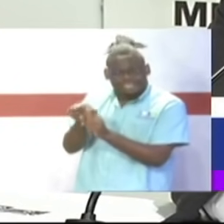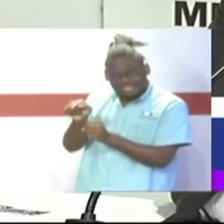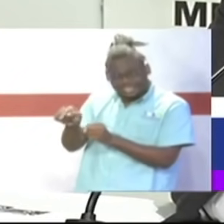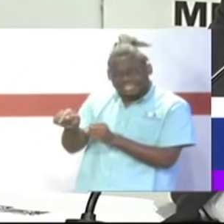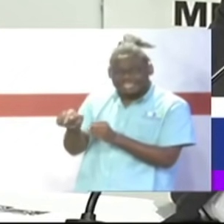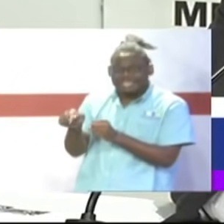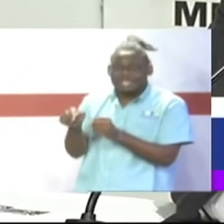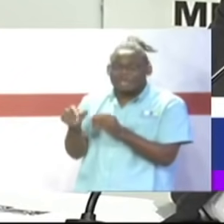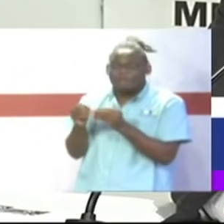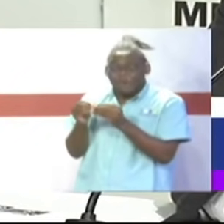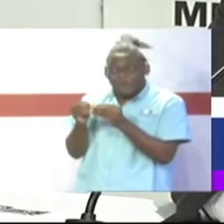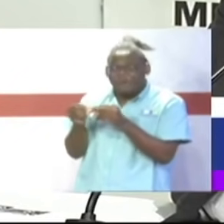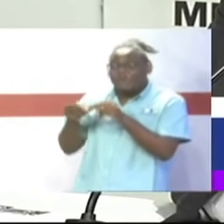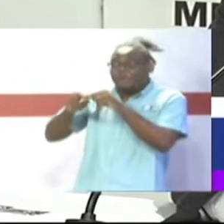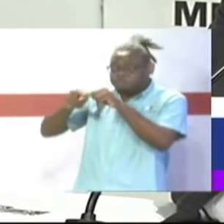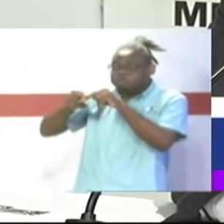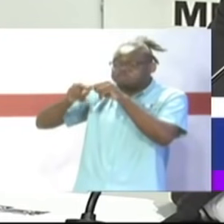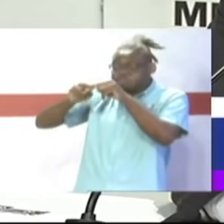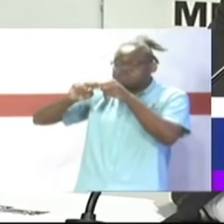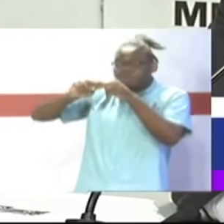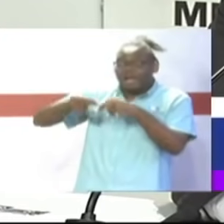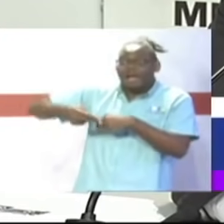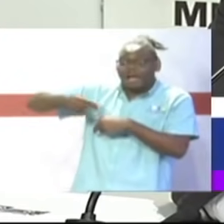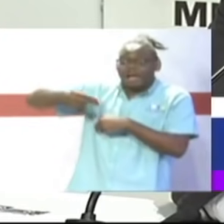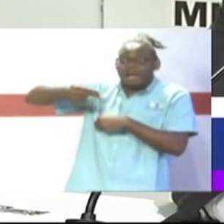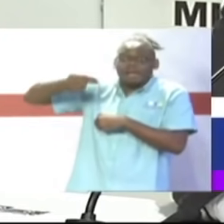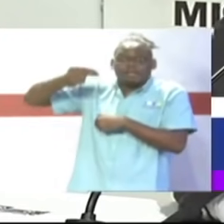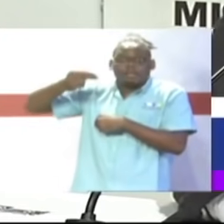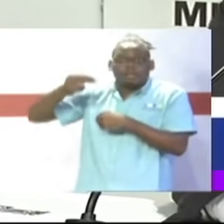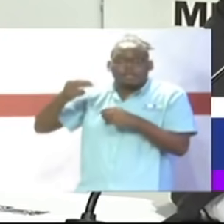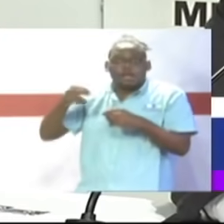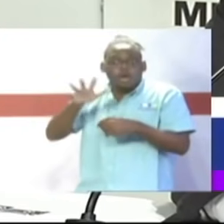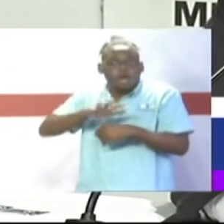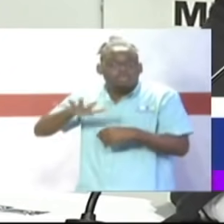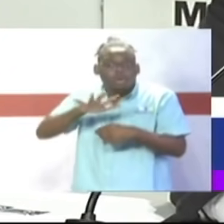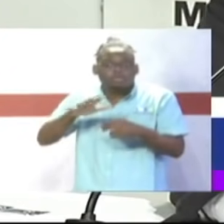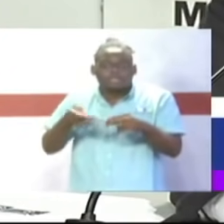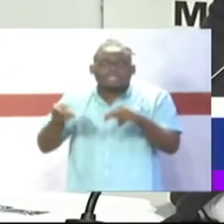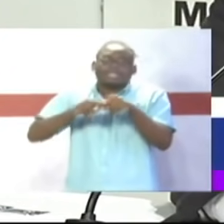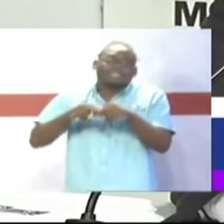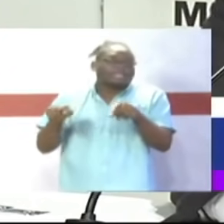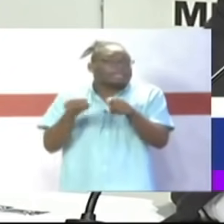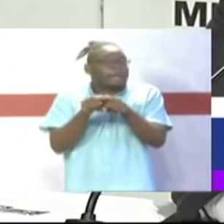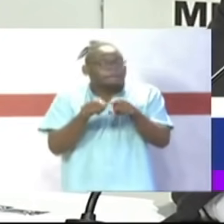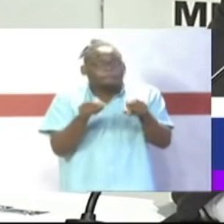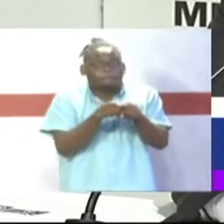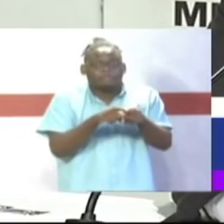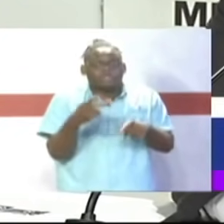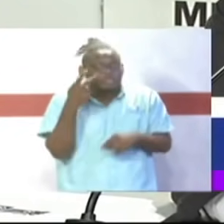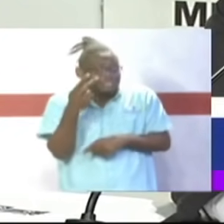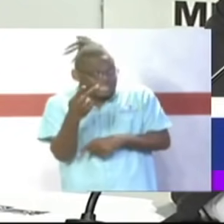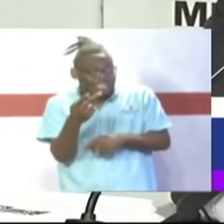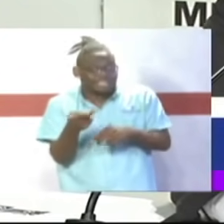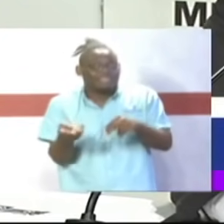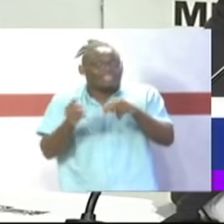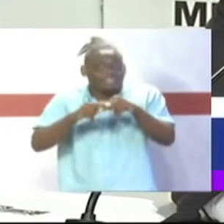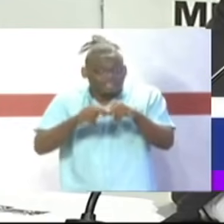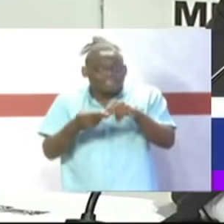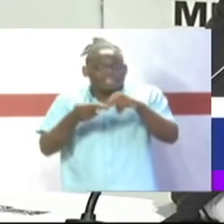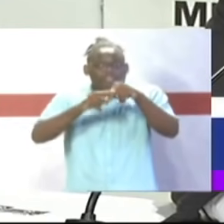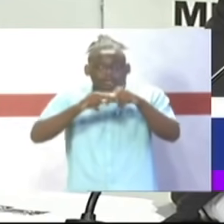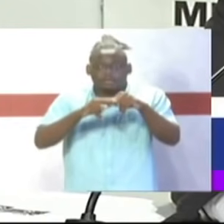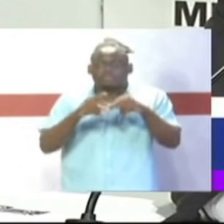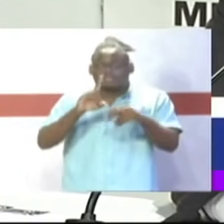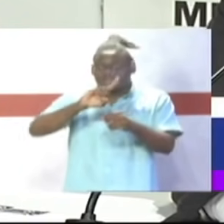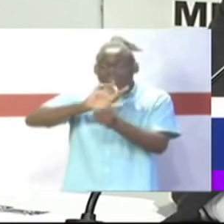or the disease threshold in the country will increase. We have been seeing increased numbers of Delta cases being confirmed, and we are now